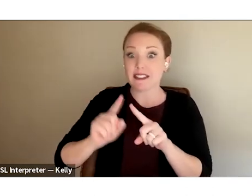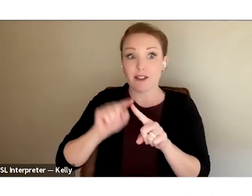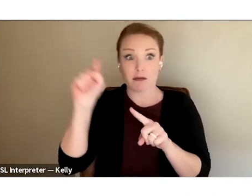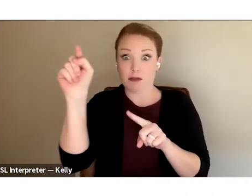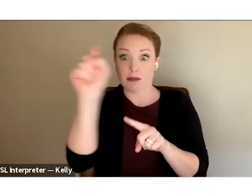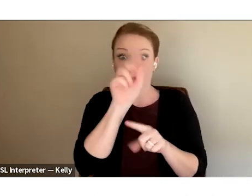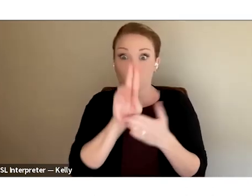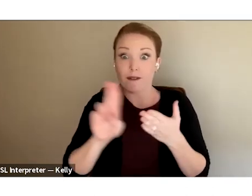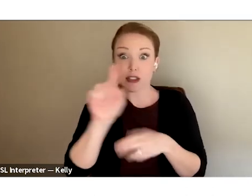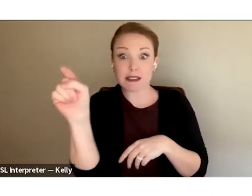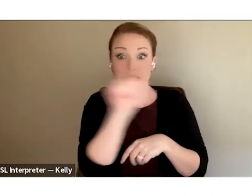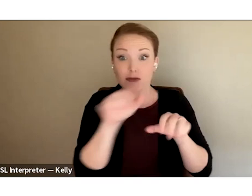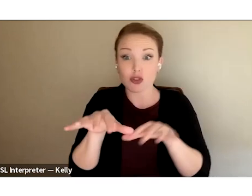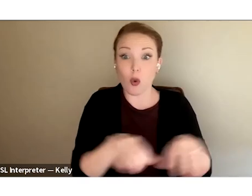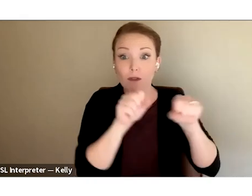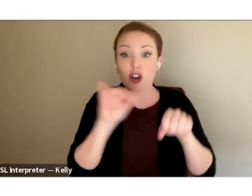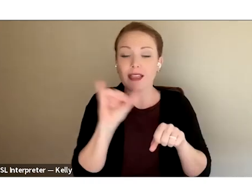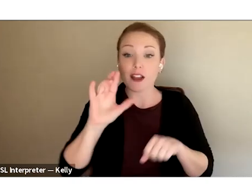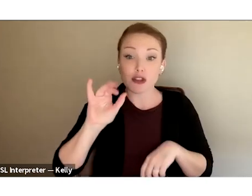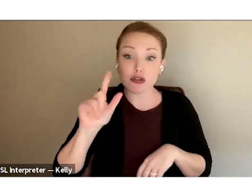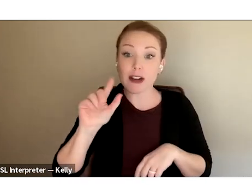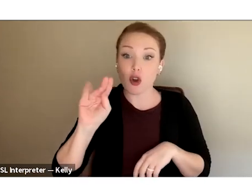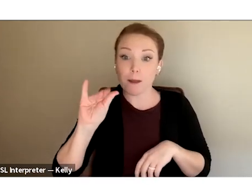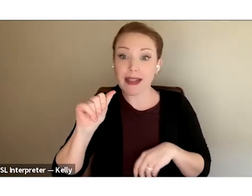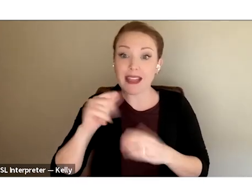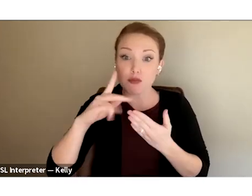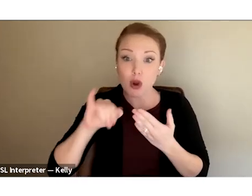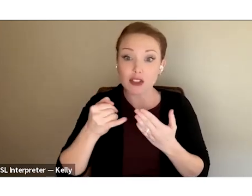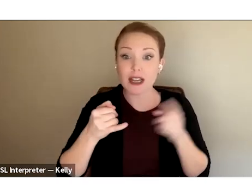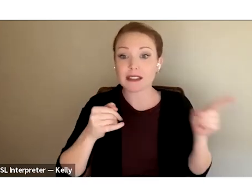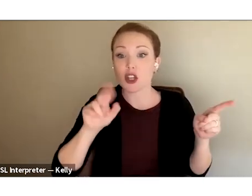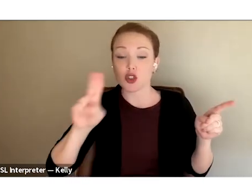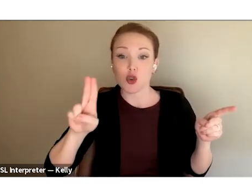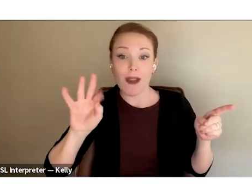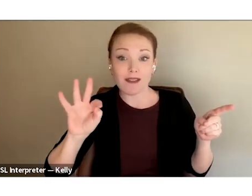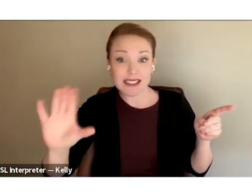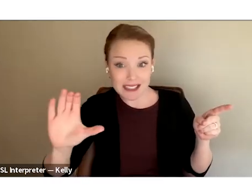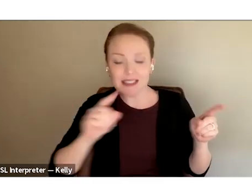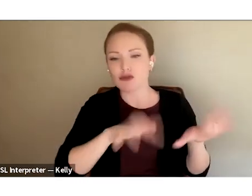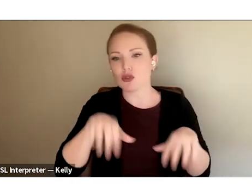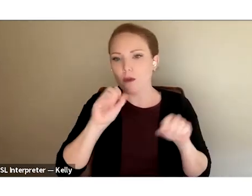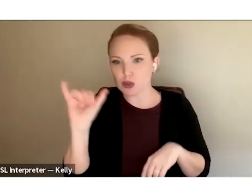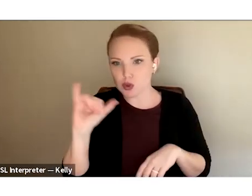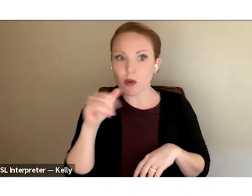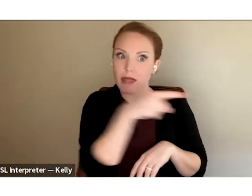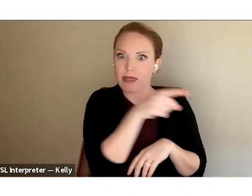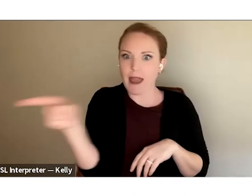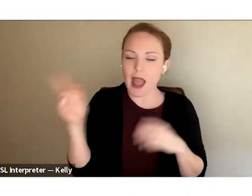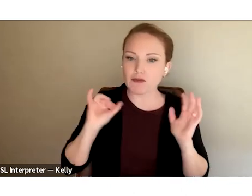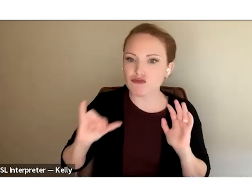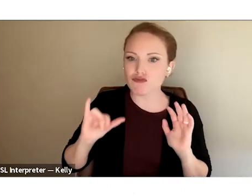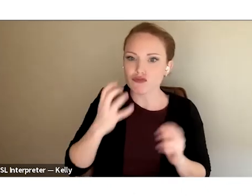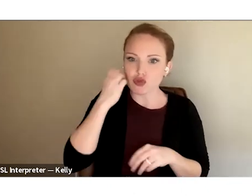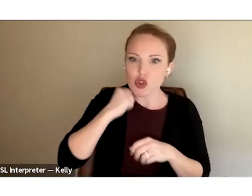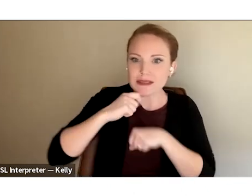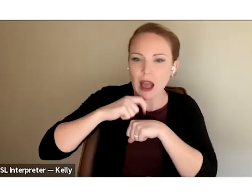have projects like the Critical Media Project at USC. And they were devoted to looking at this relationship